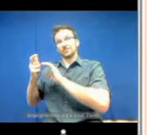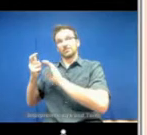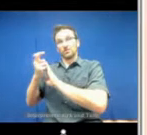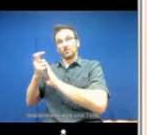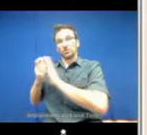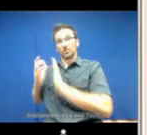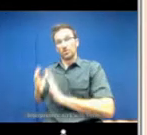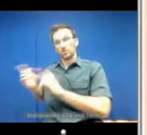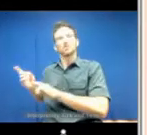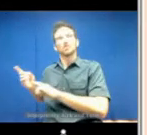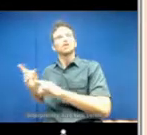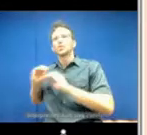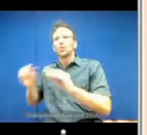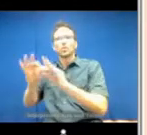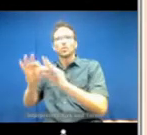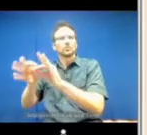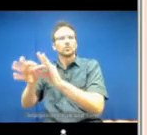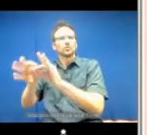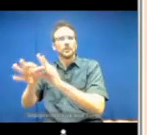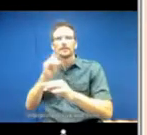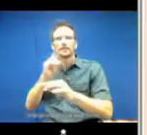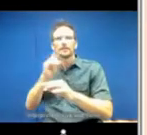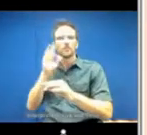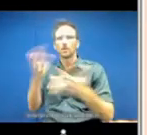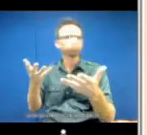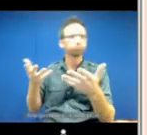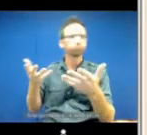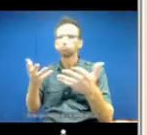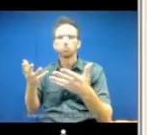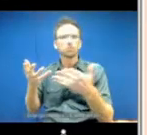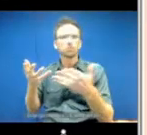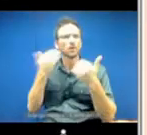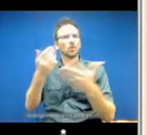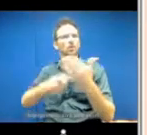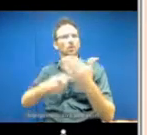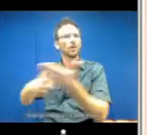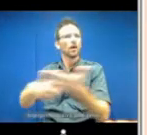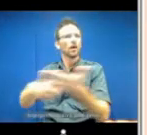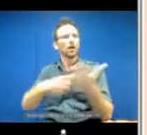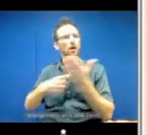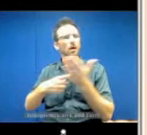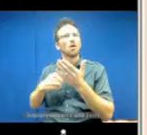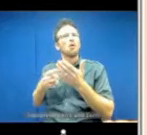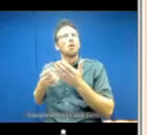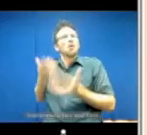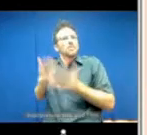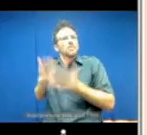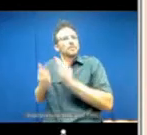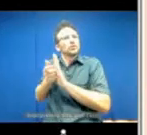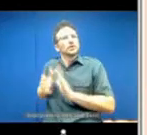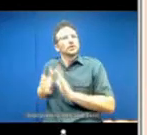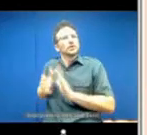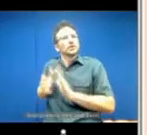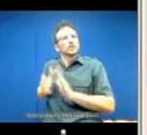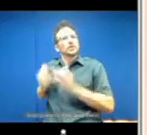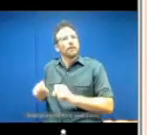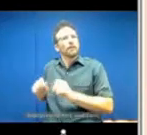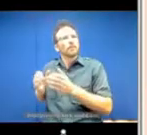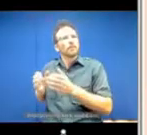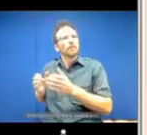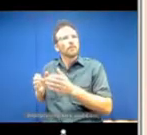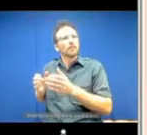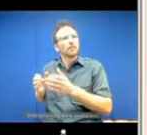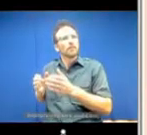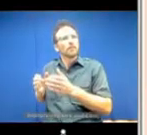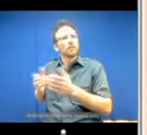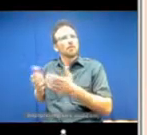It doesn't mean that the attorney can't, once that's done, the attorney can summarize what